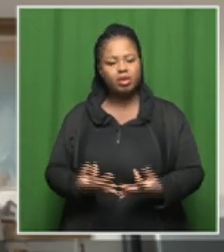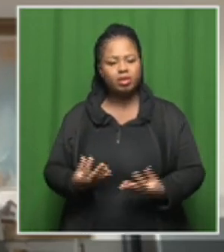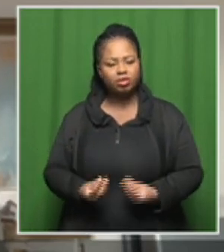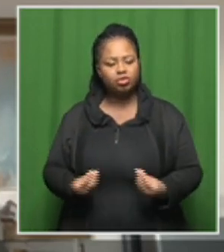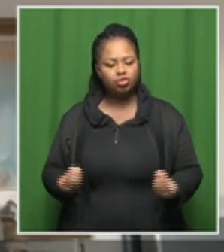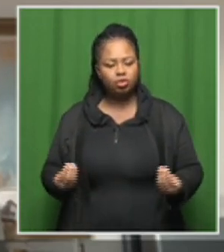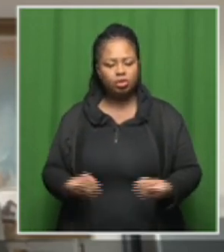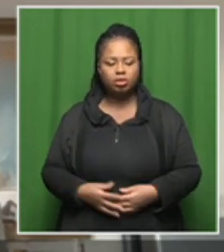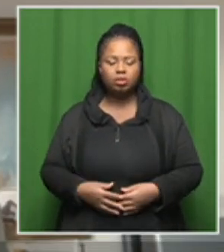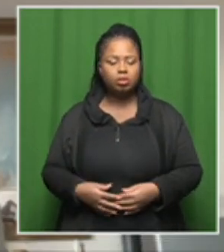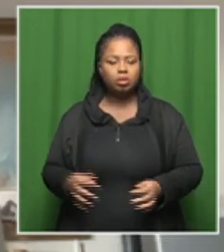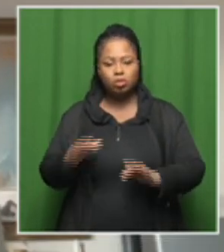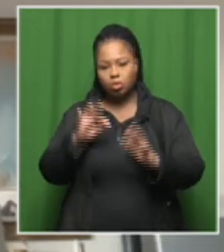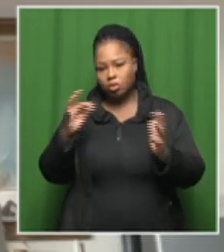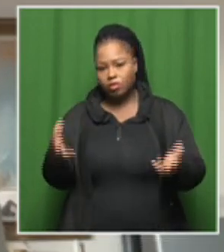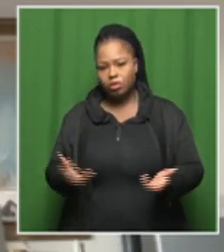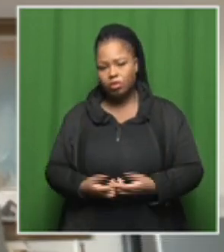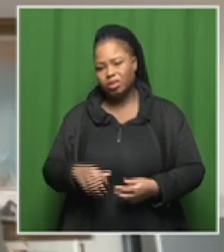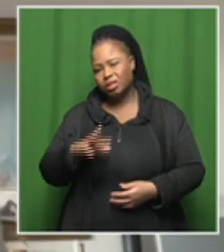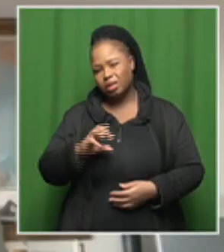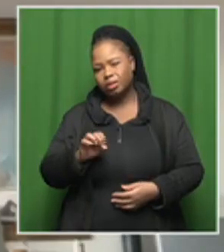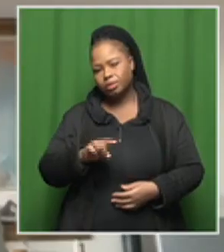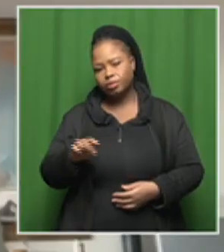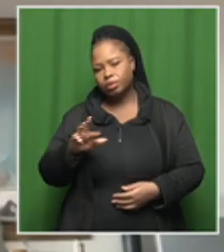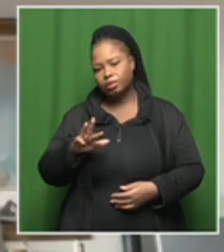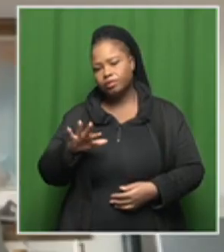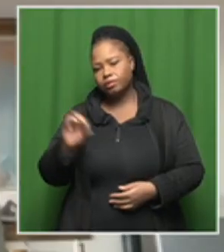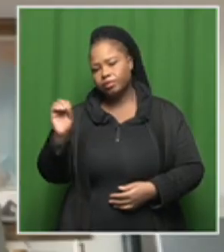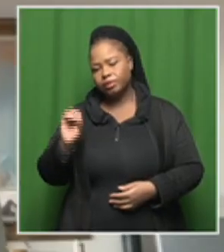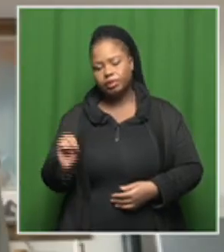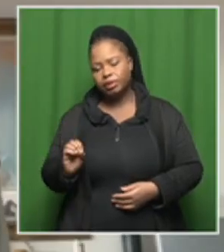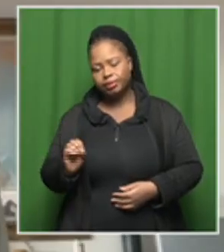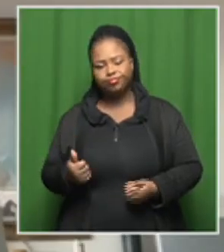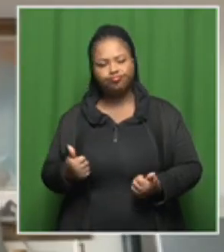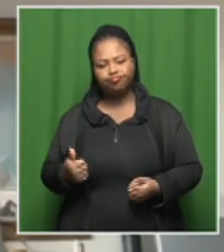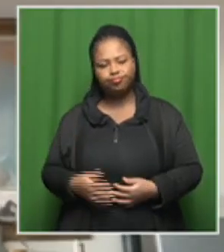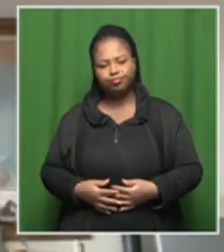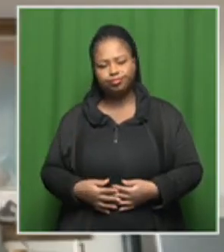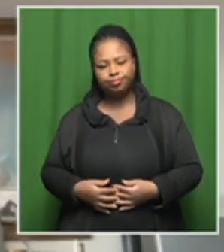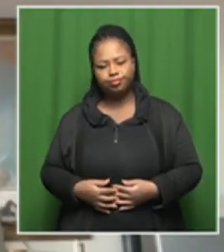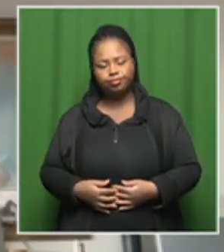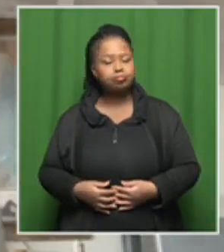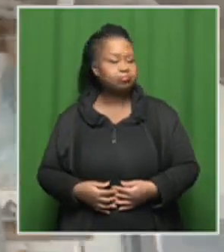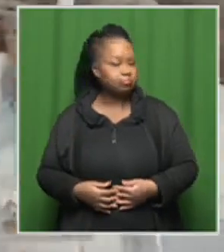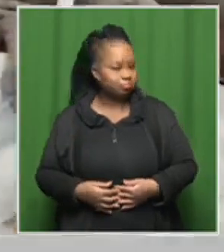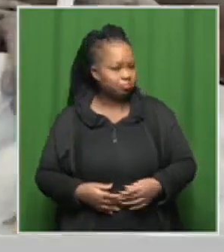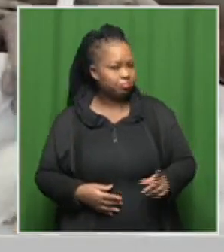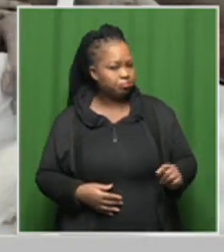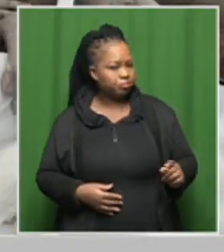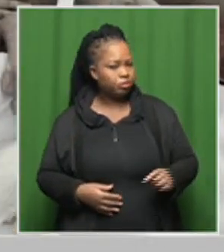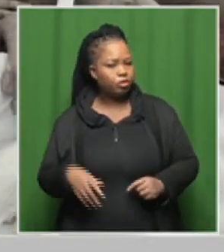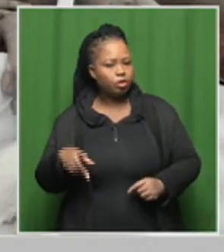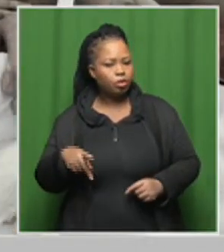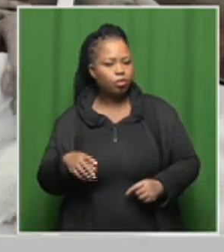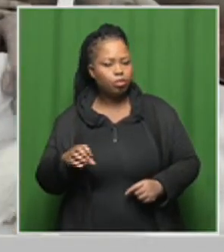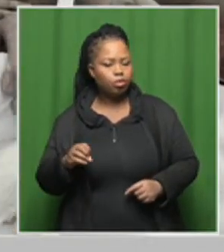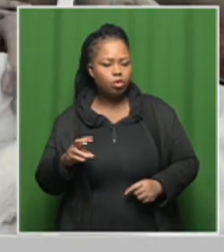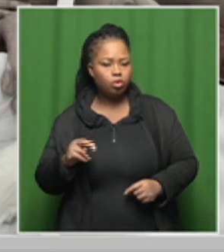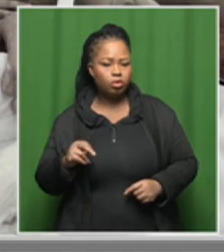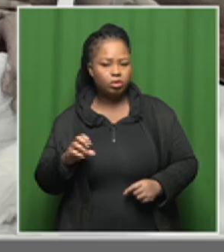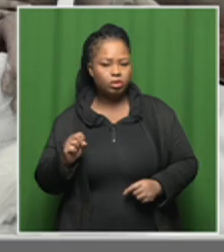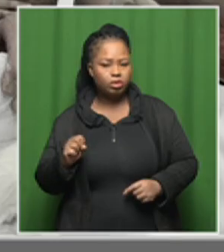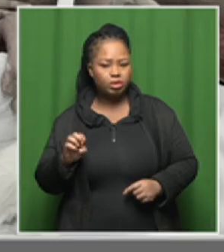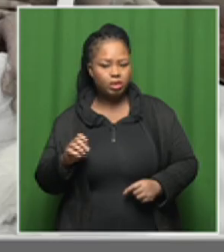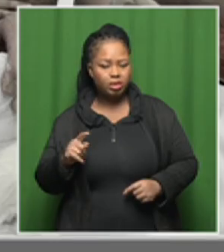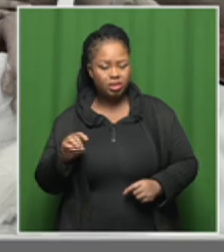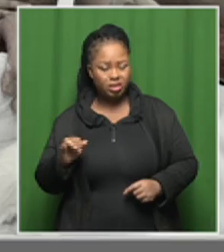studies worldwide are showing 90 to 95% success if it's done correctly. That's incredible, the Ponseti method, but that obviously is not